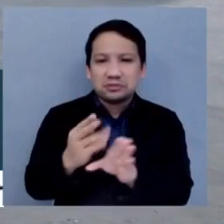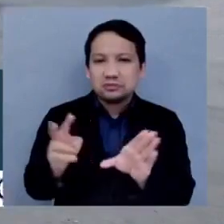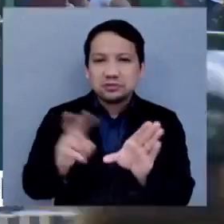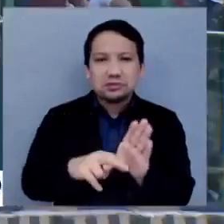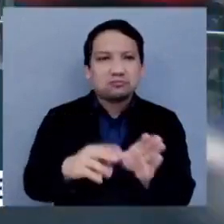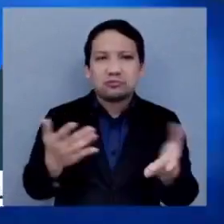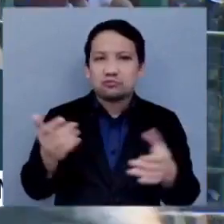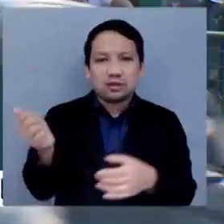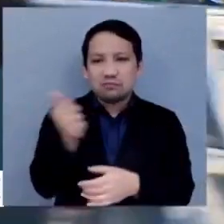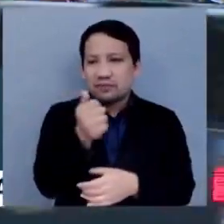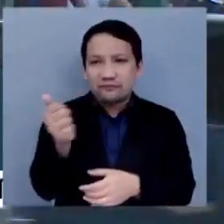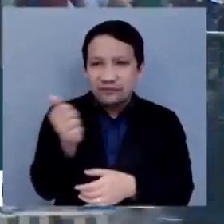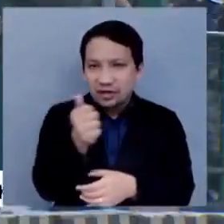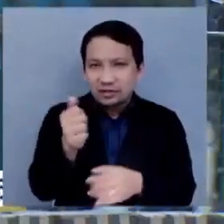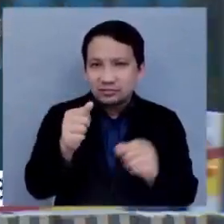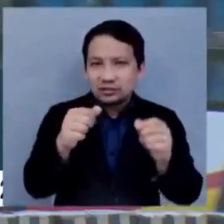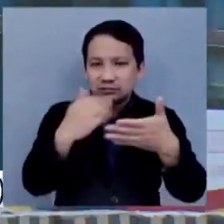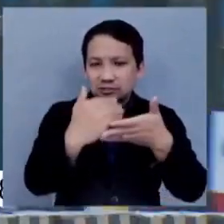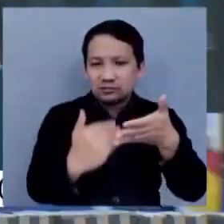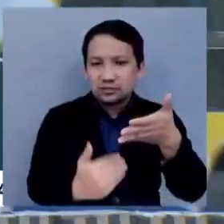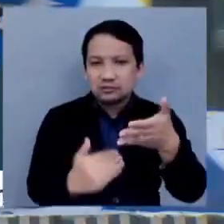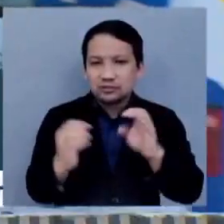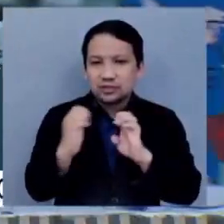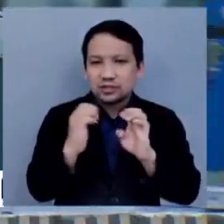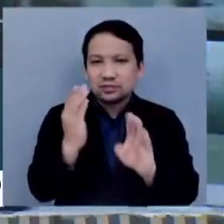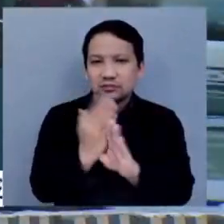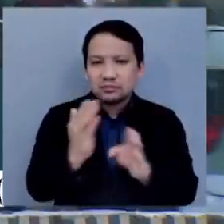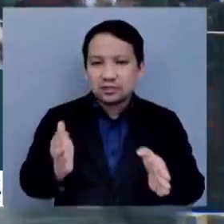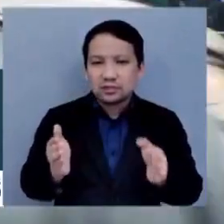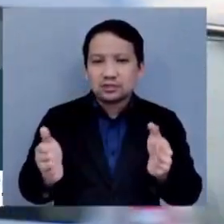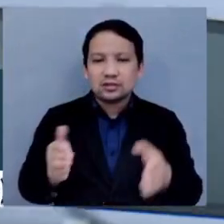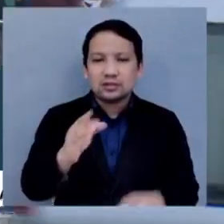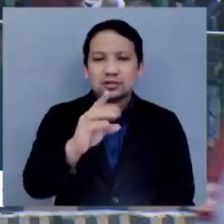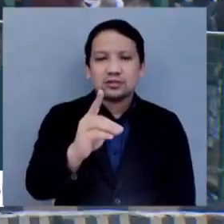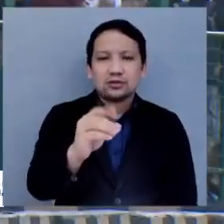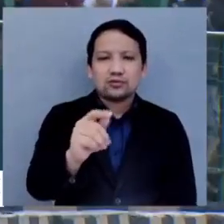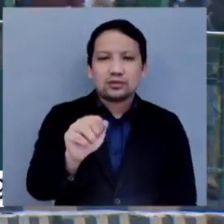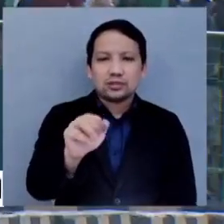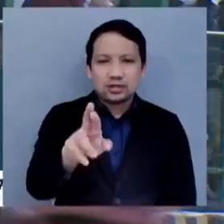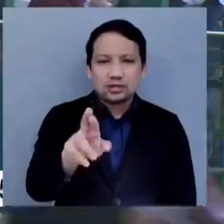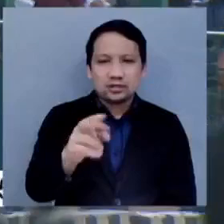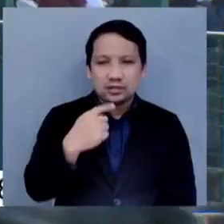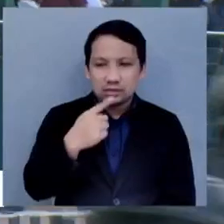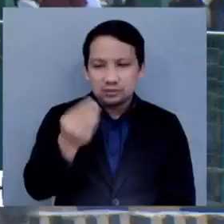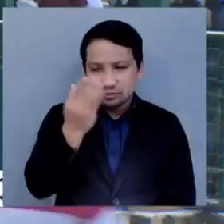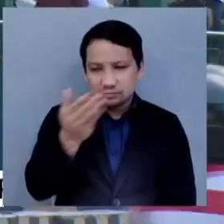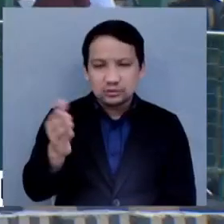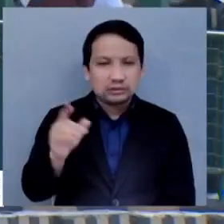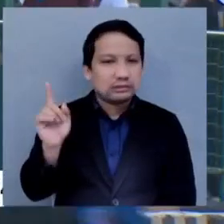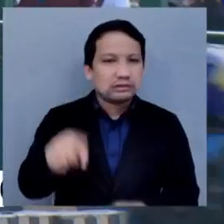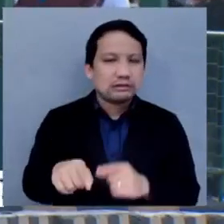matrix yet for the EDSA bus carousel, the Department of Transportation says they are sure